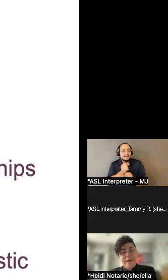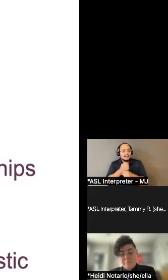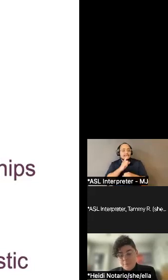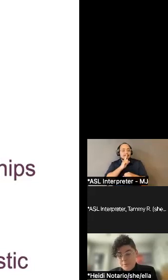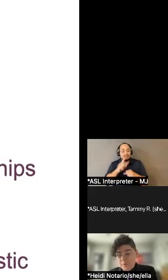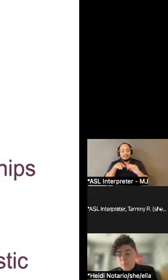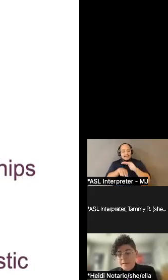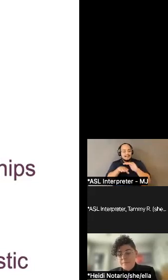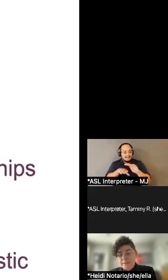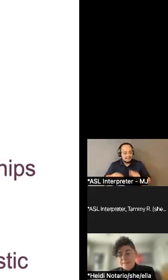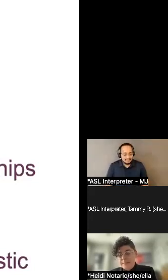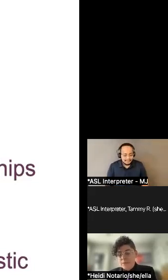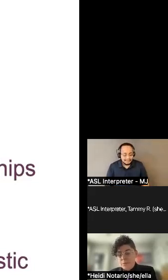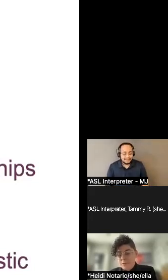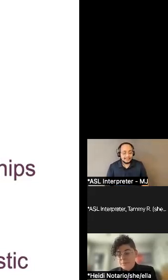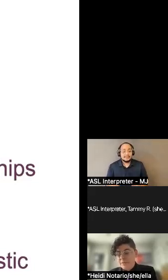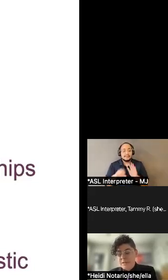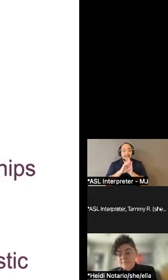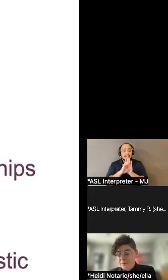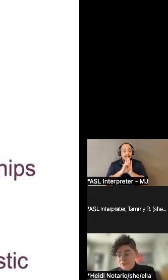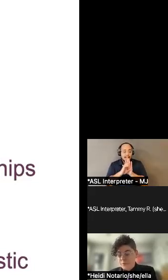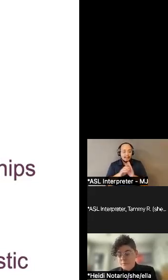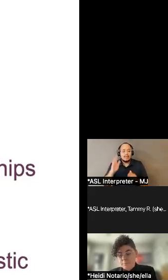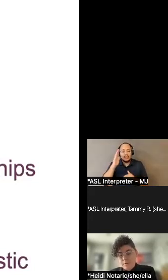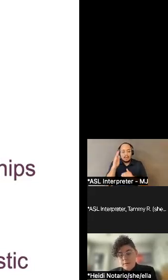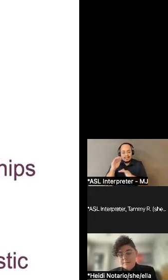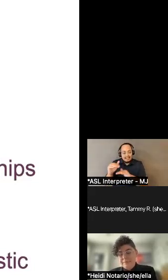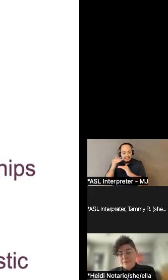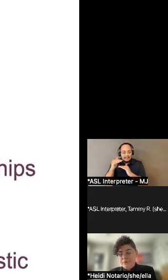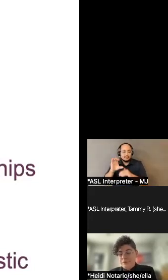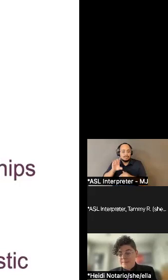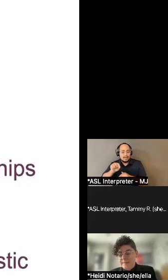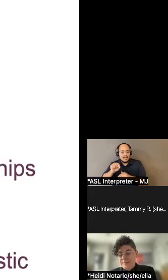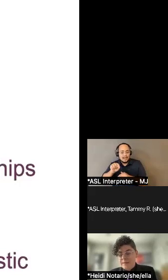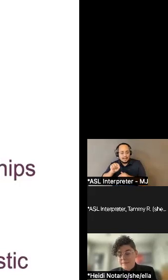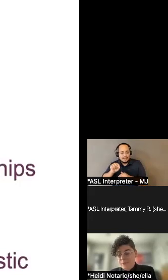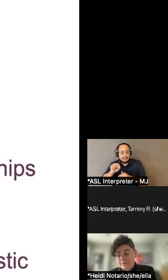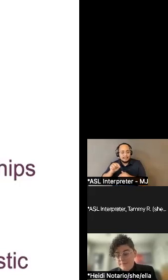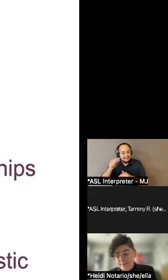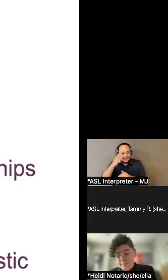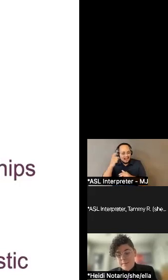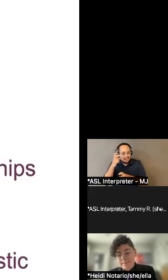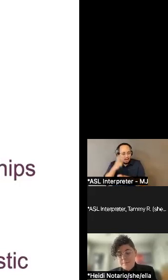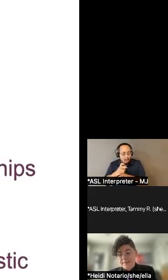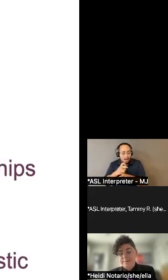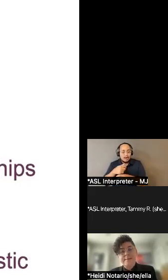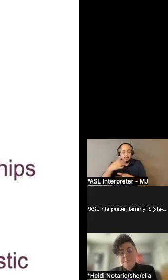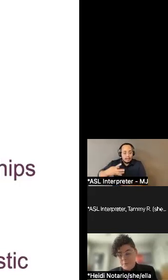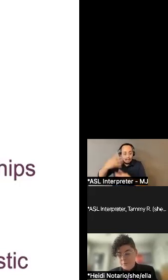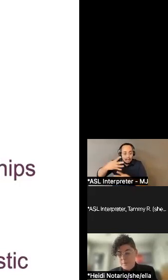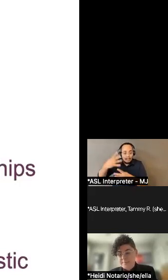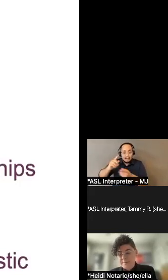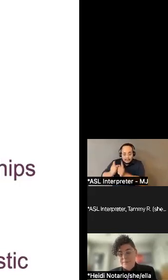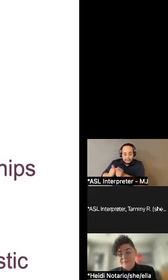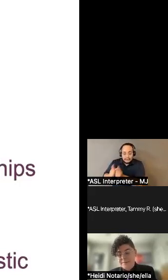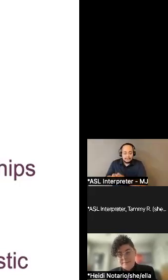For example, we have limited use of the chat function. It is difficult to translate the chat in real time and can be